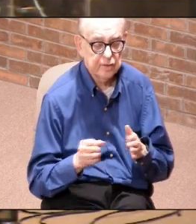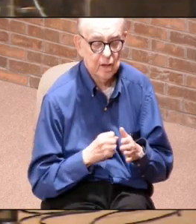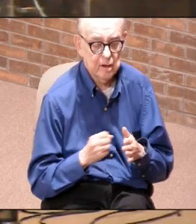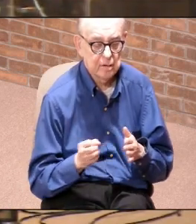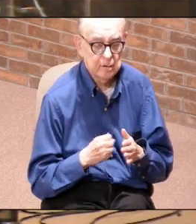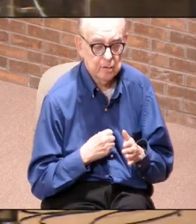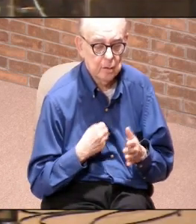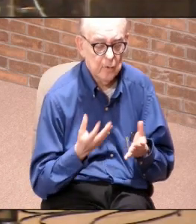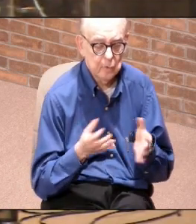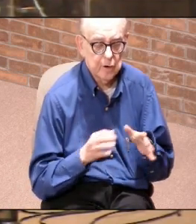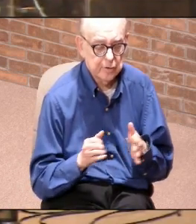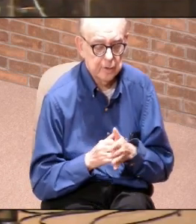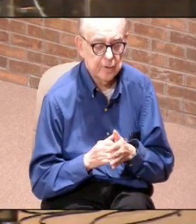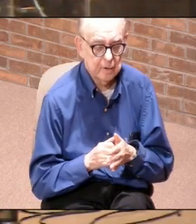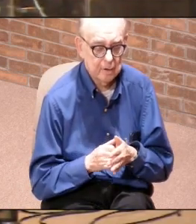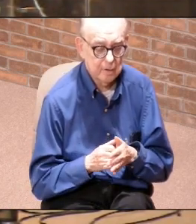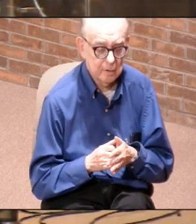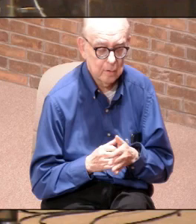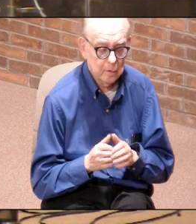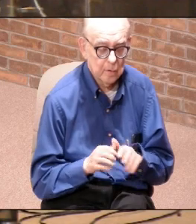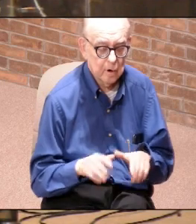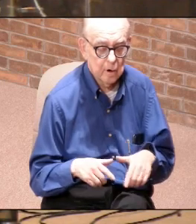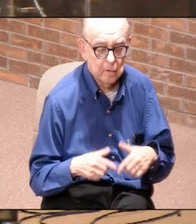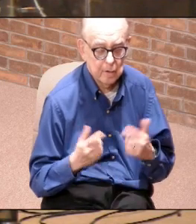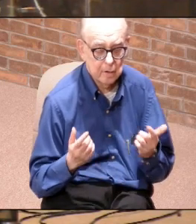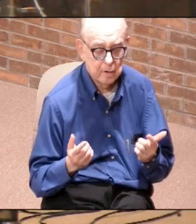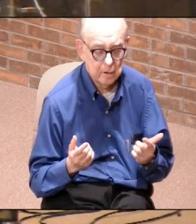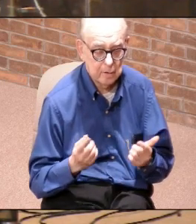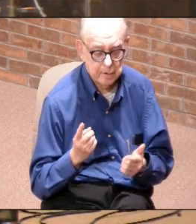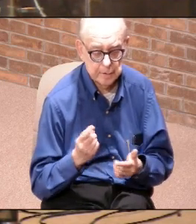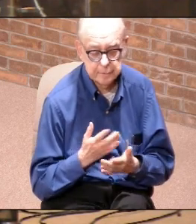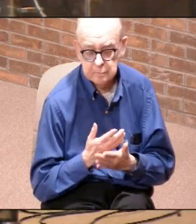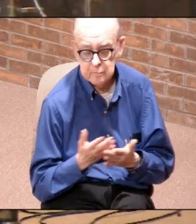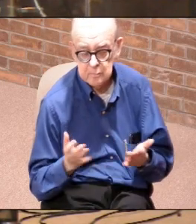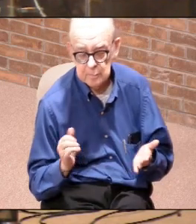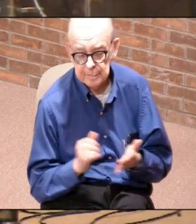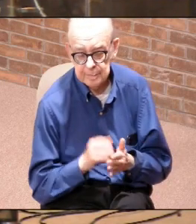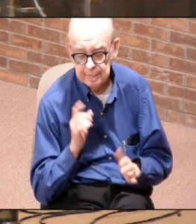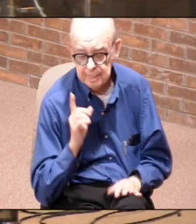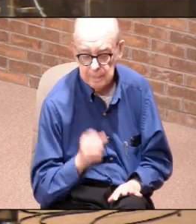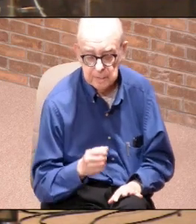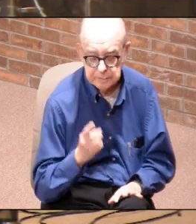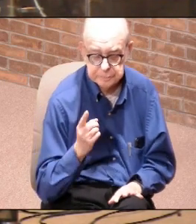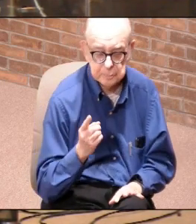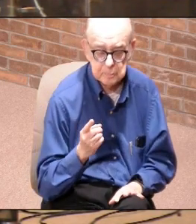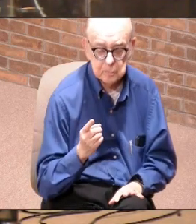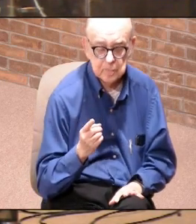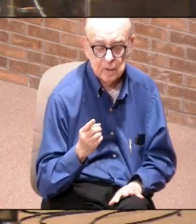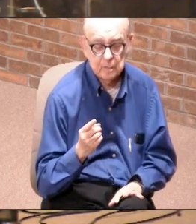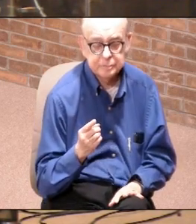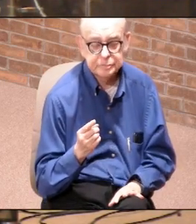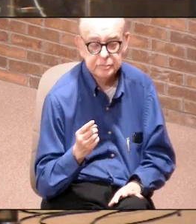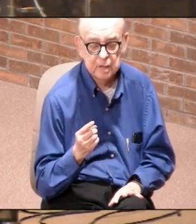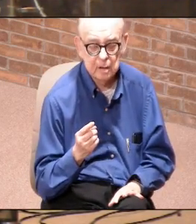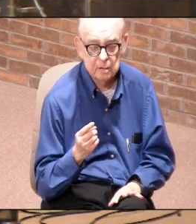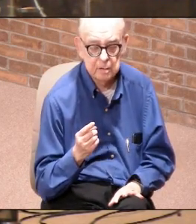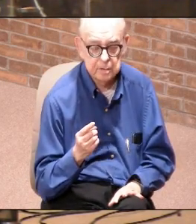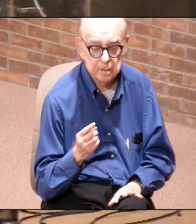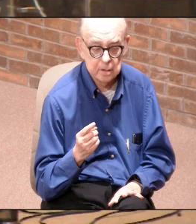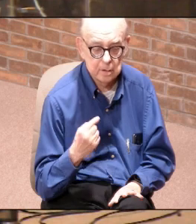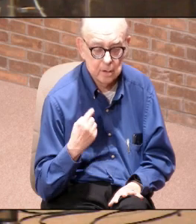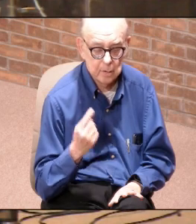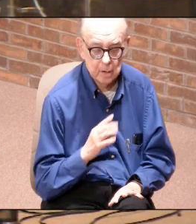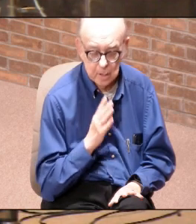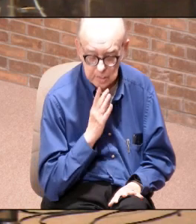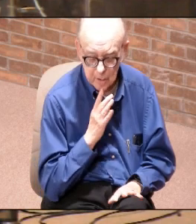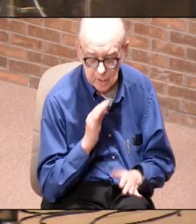And that's what we want to do in our life. So one of the things that we need to understand is this, and we're going